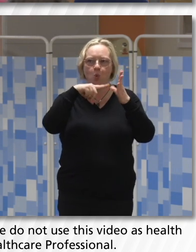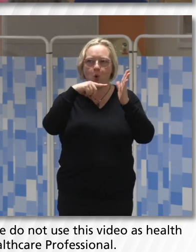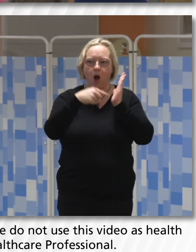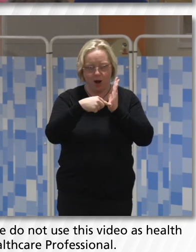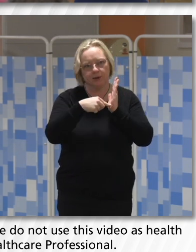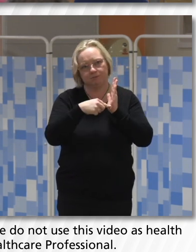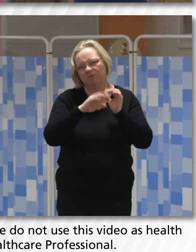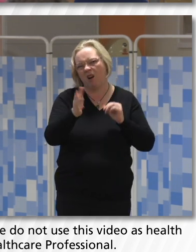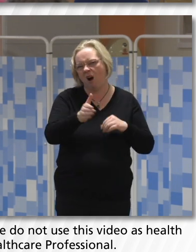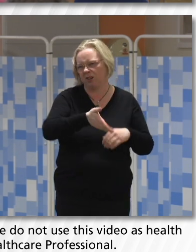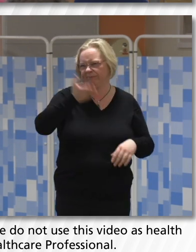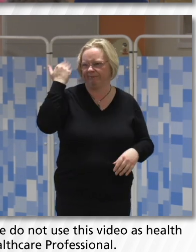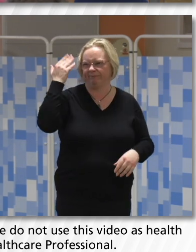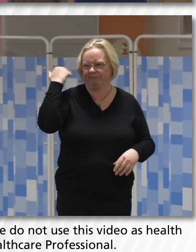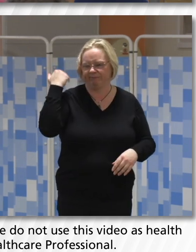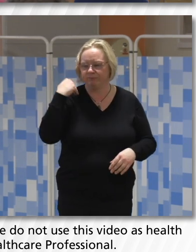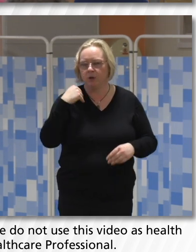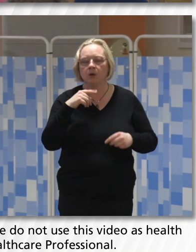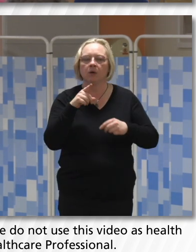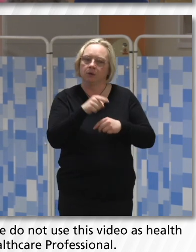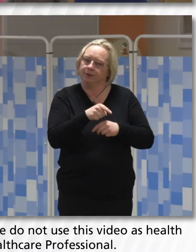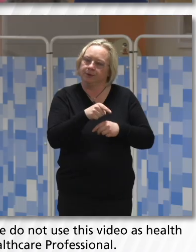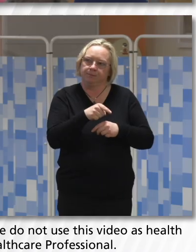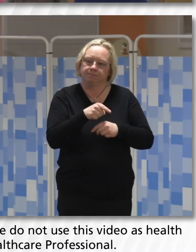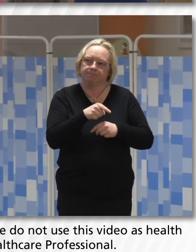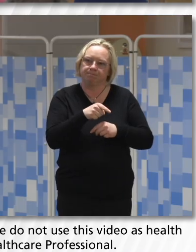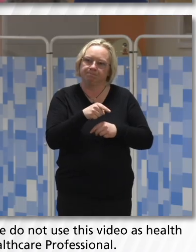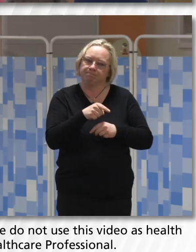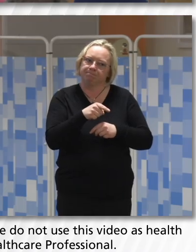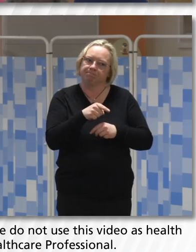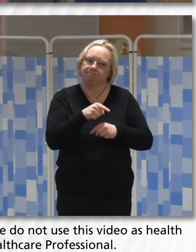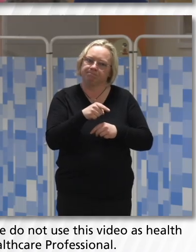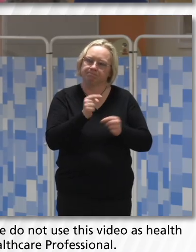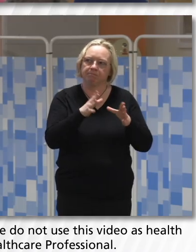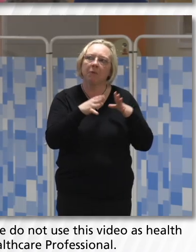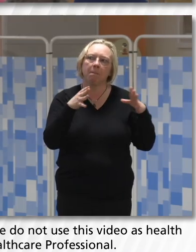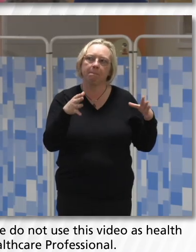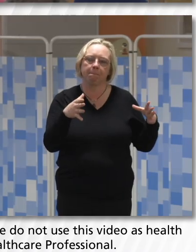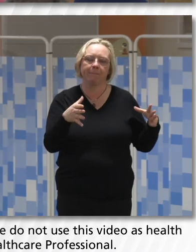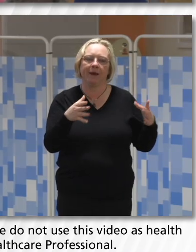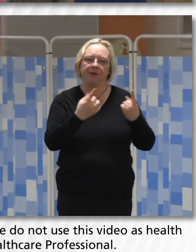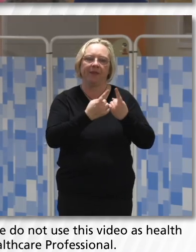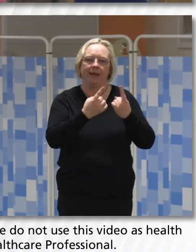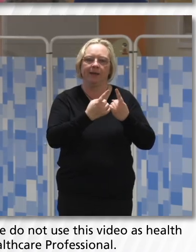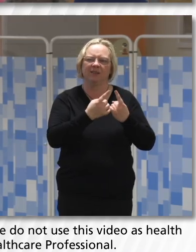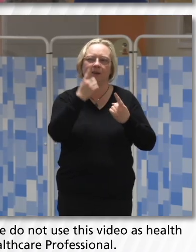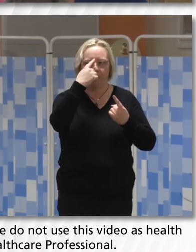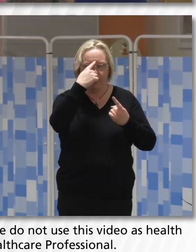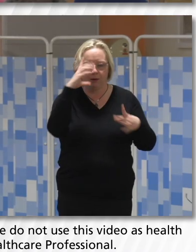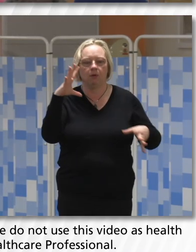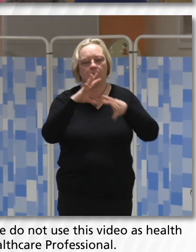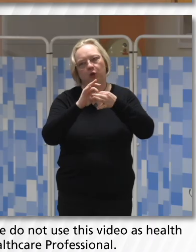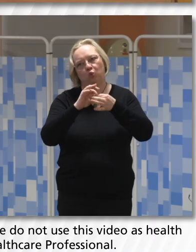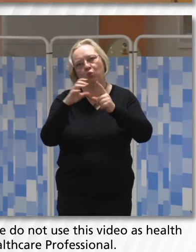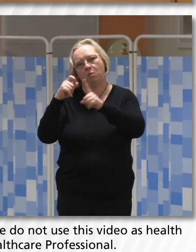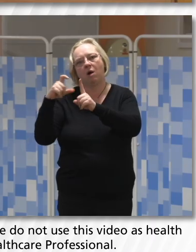garden shed. Paraquat is one of the probably the biggest things that we think is linked to